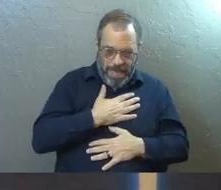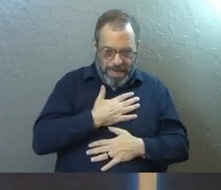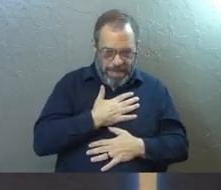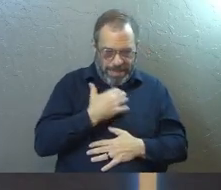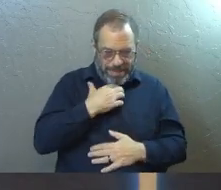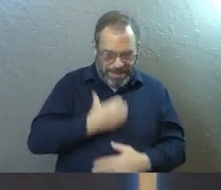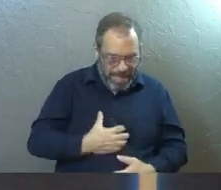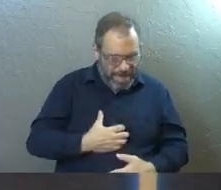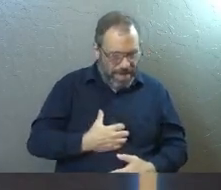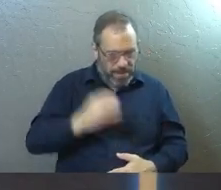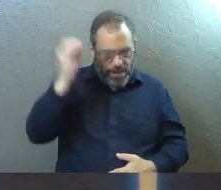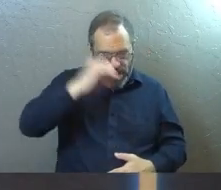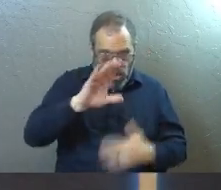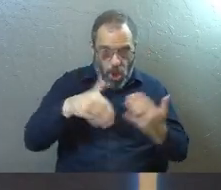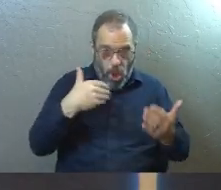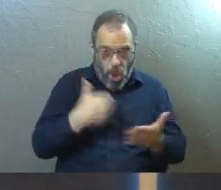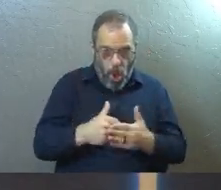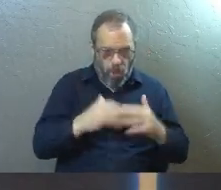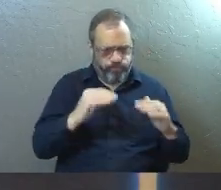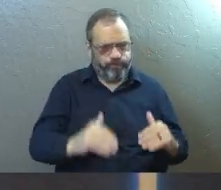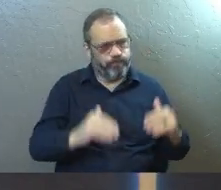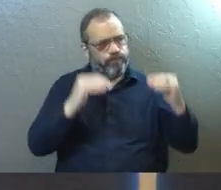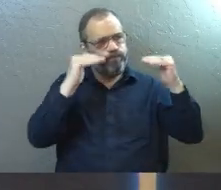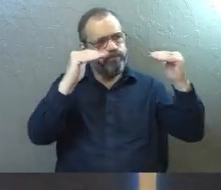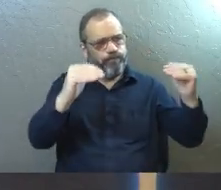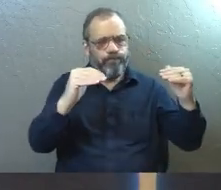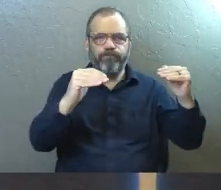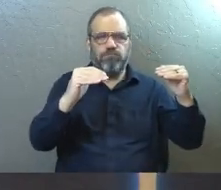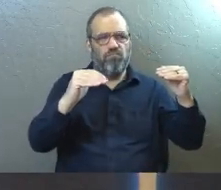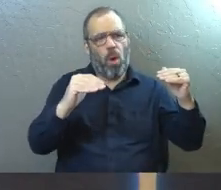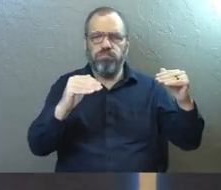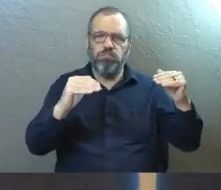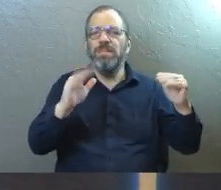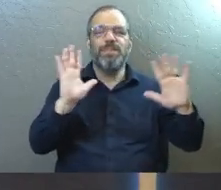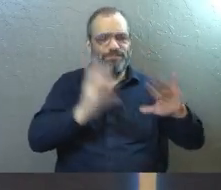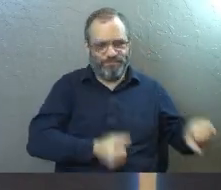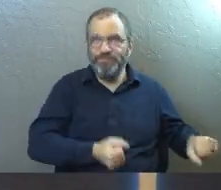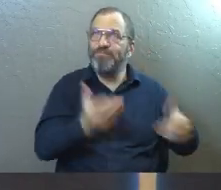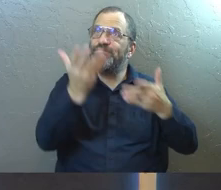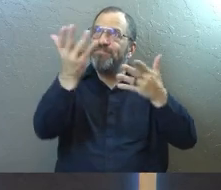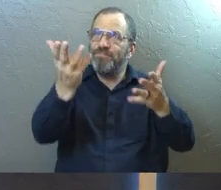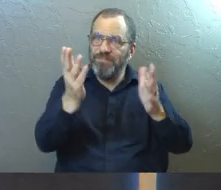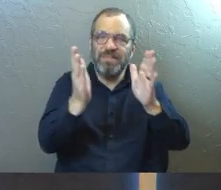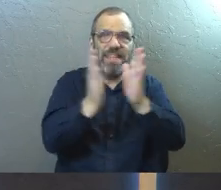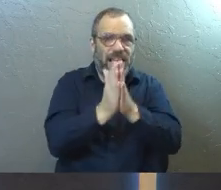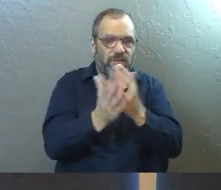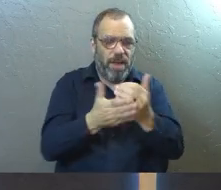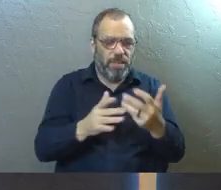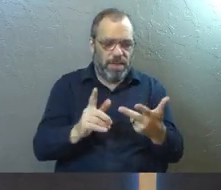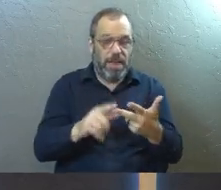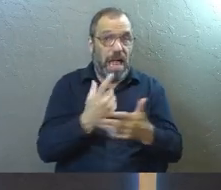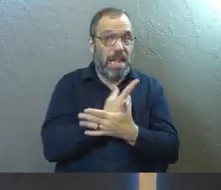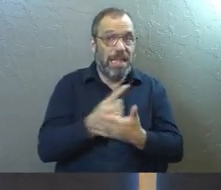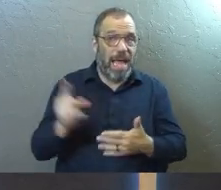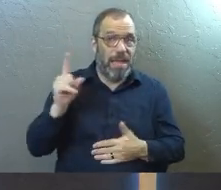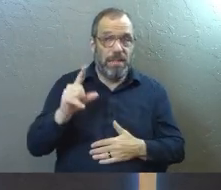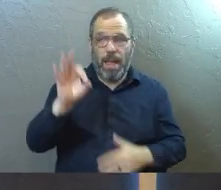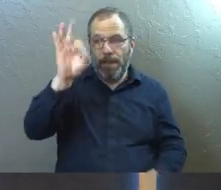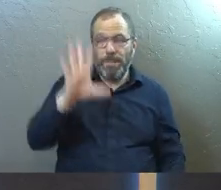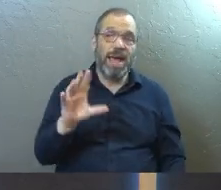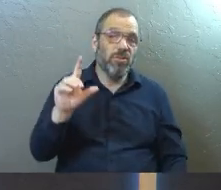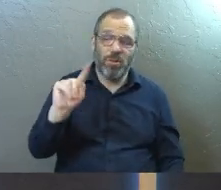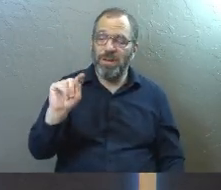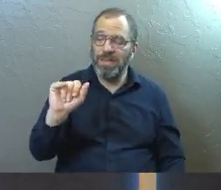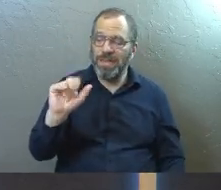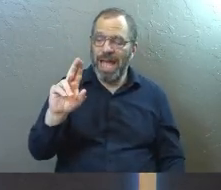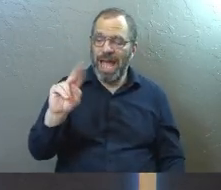our desires and our opinions, all of it on a pedestal, and the need to relinquish that to the Lord and ask for help with that. And then last week, Pastor Tanner was